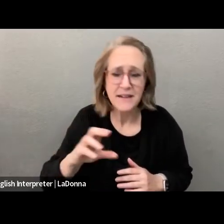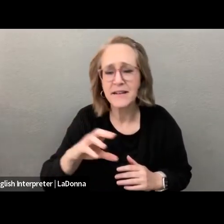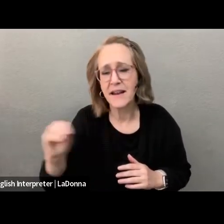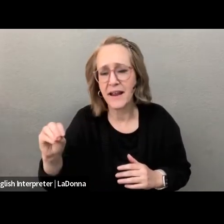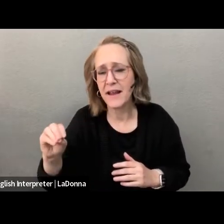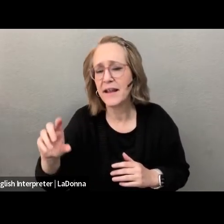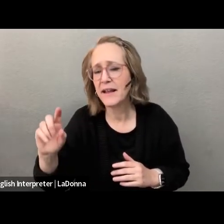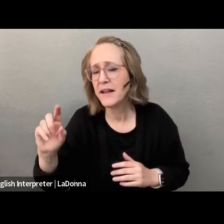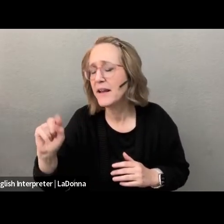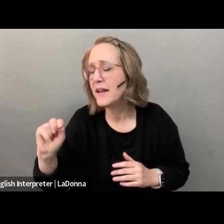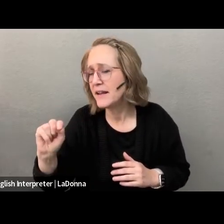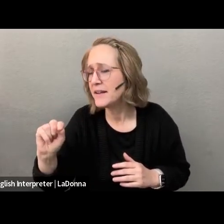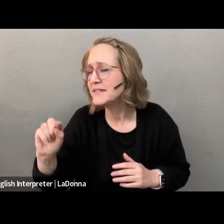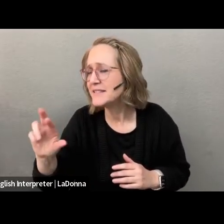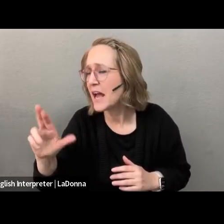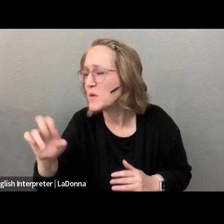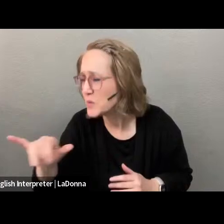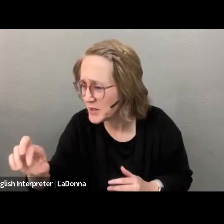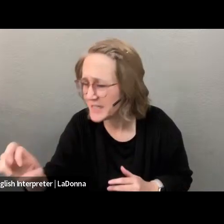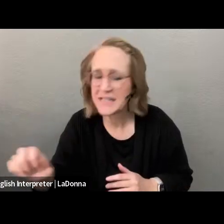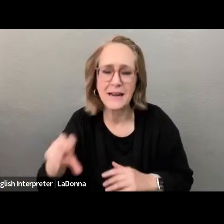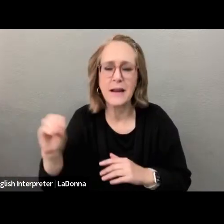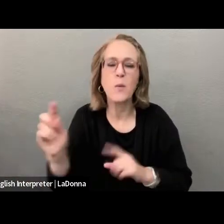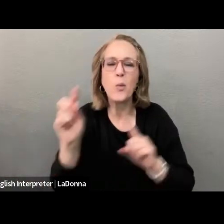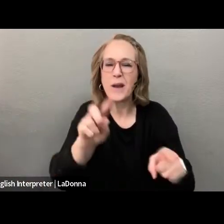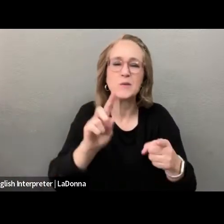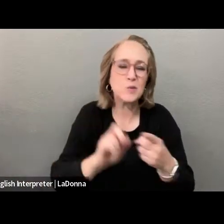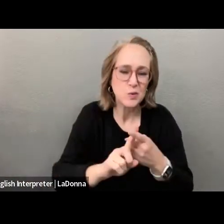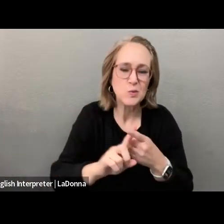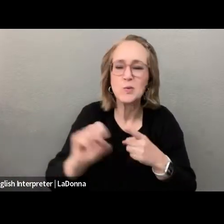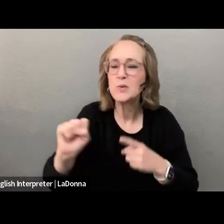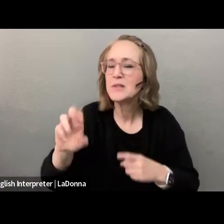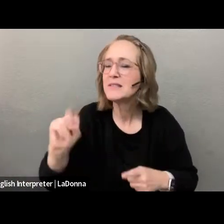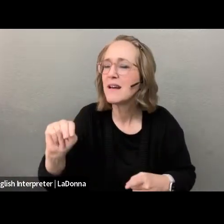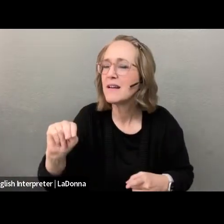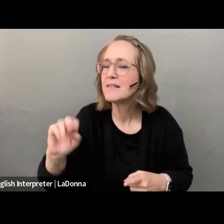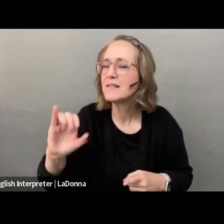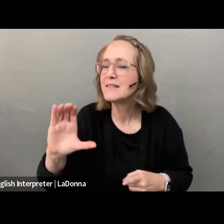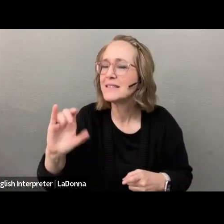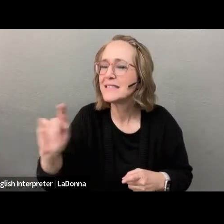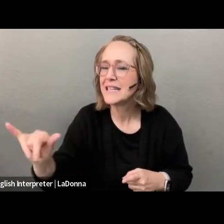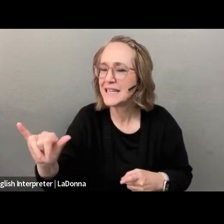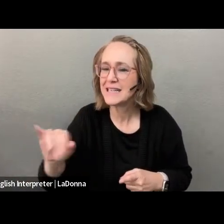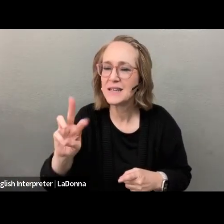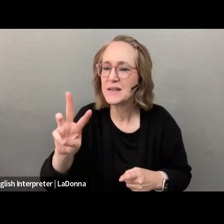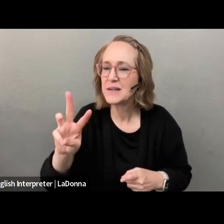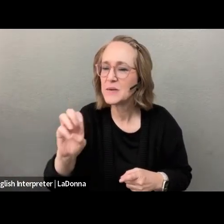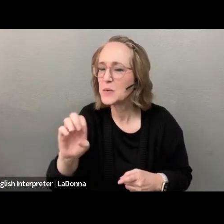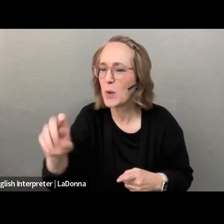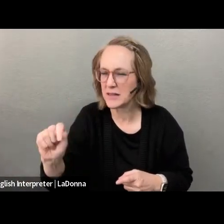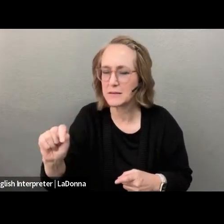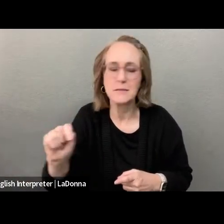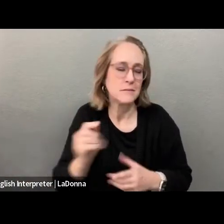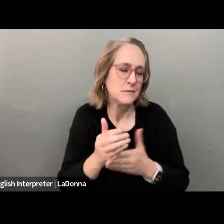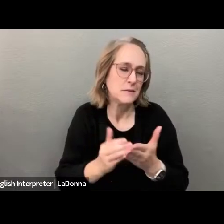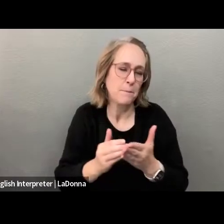West. We have some members from that community, and so we're hoping that we reach some people